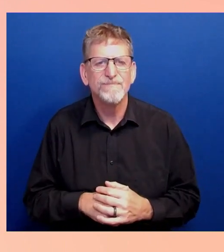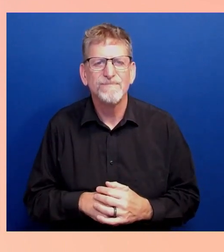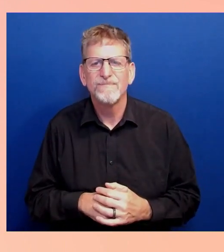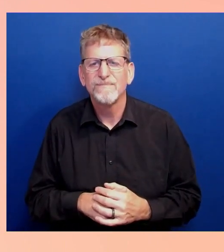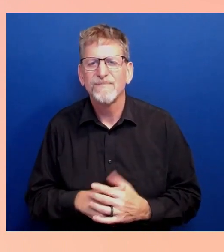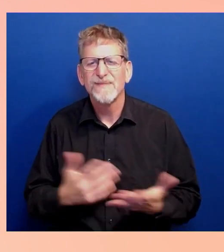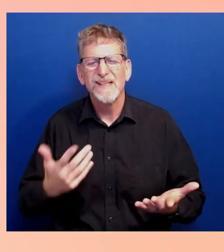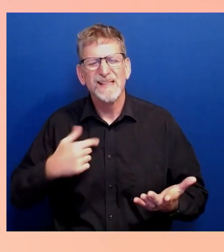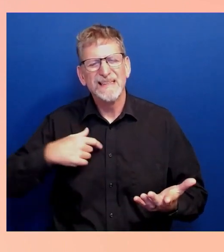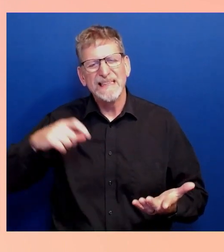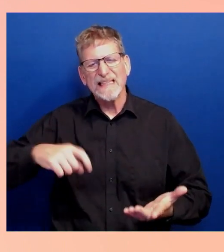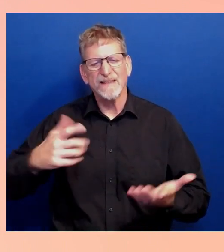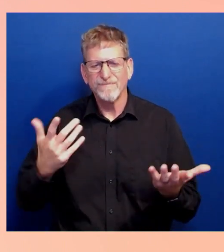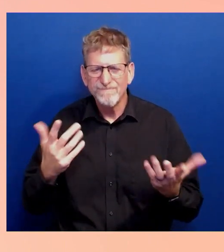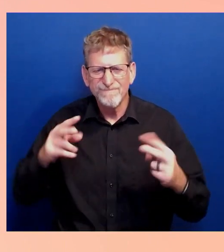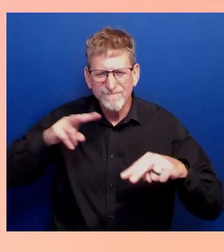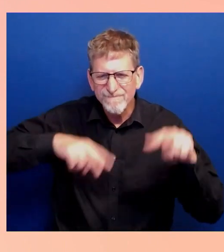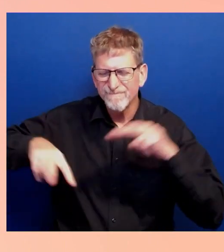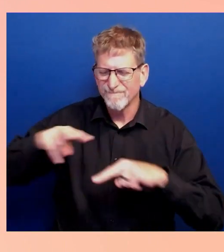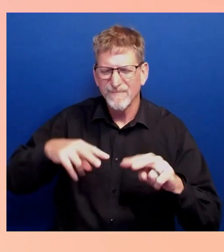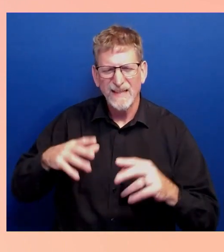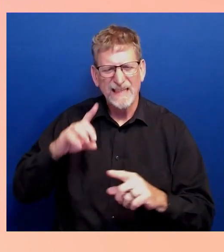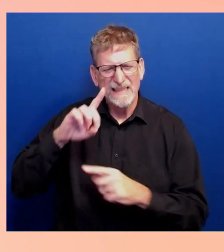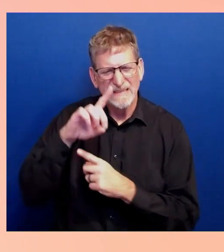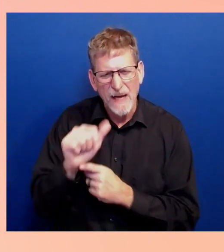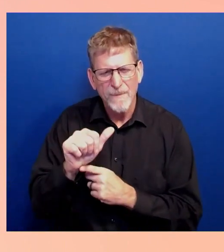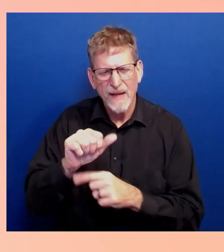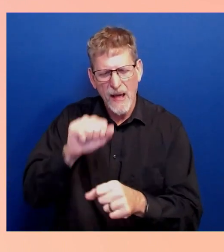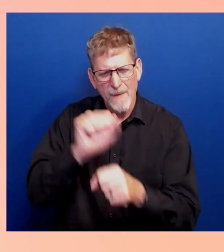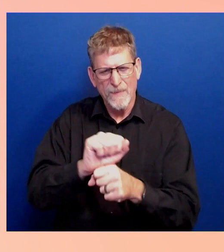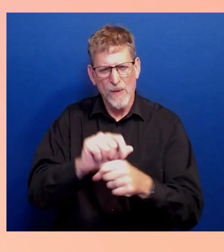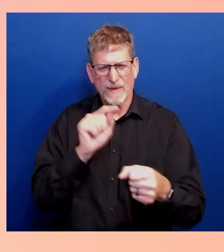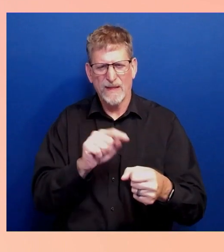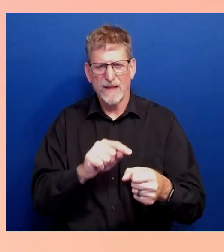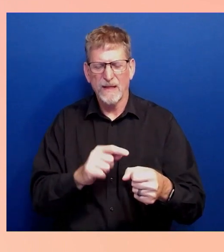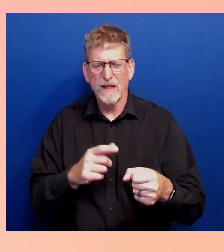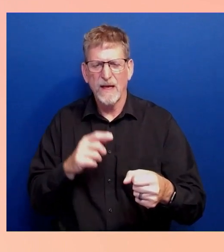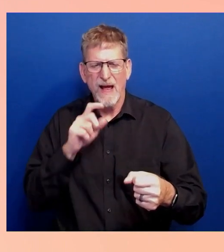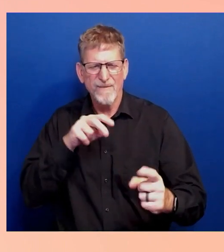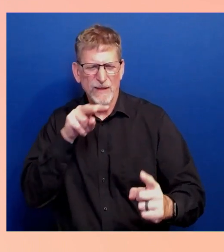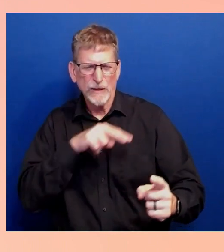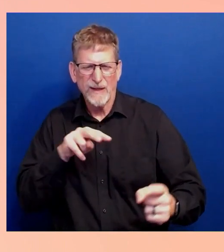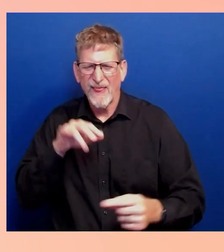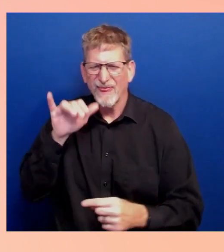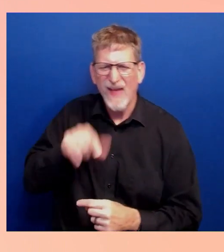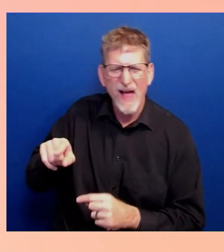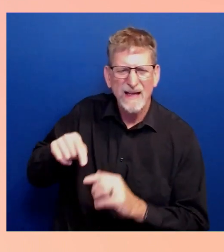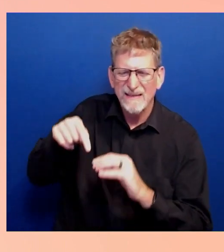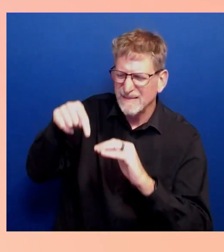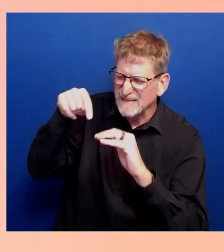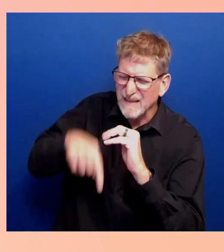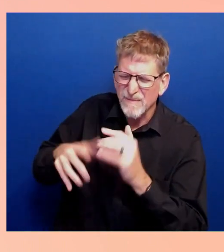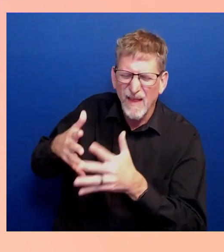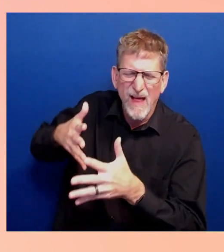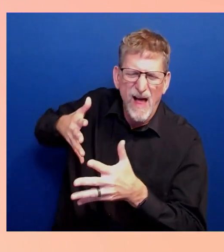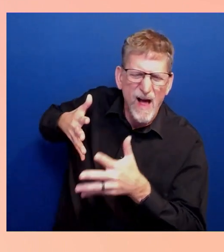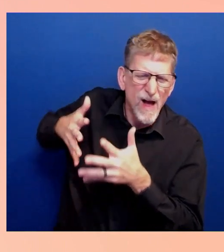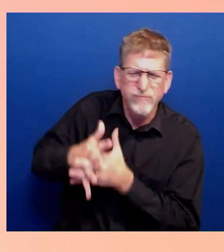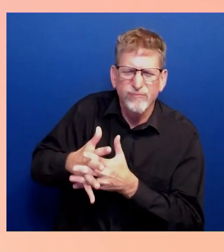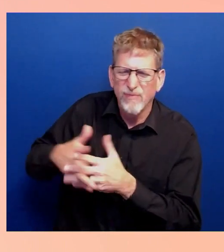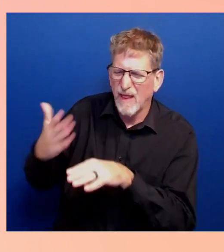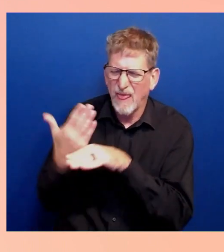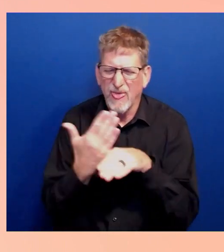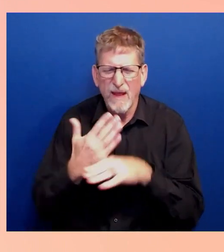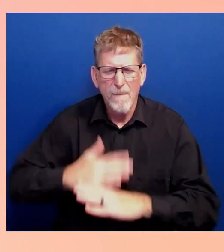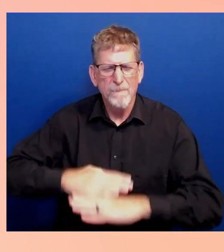disability employment, we not only need to think about removing these deep-seated barriers that prevent even an attempt to get